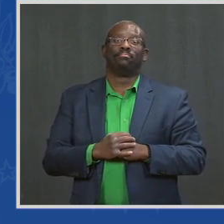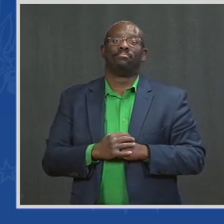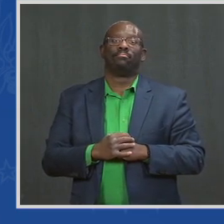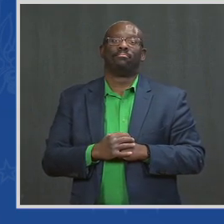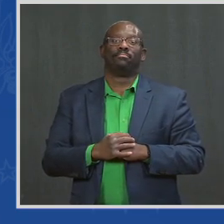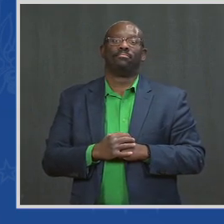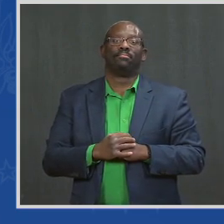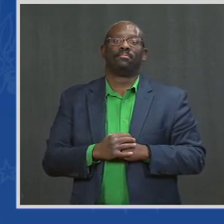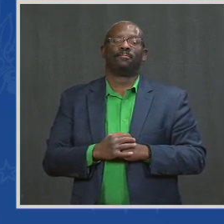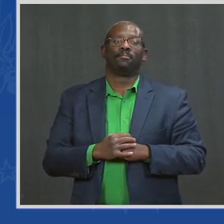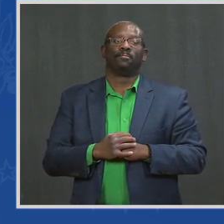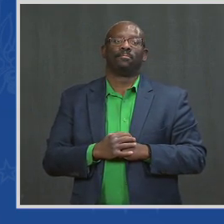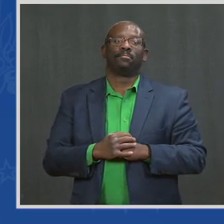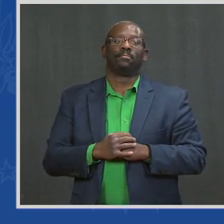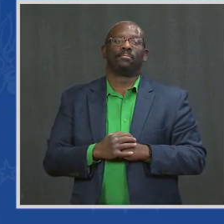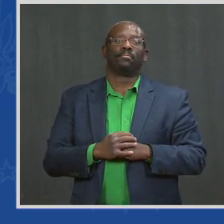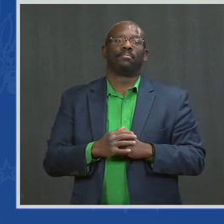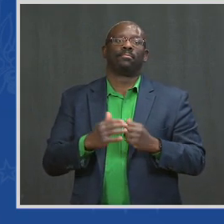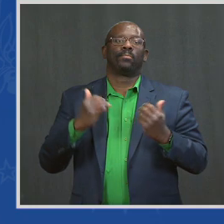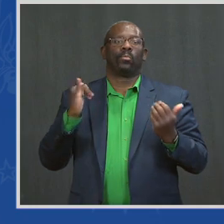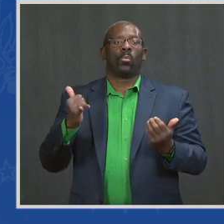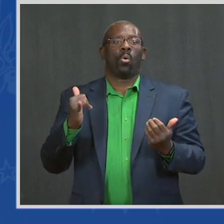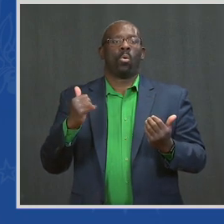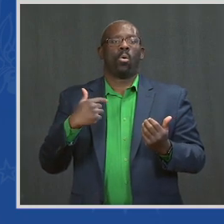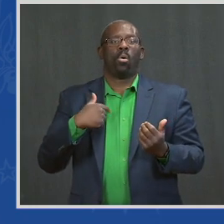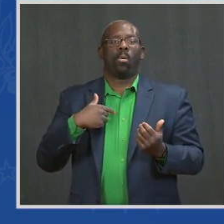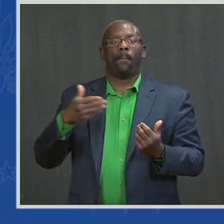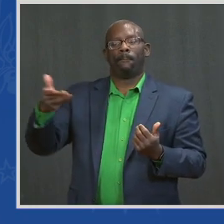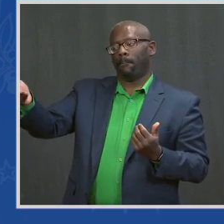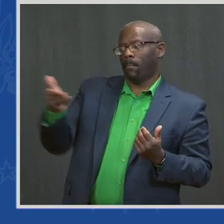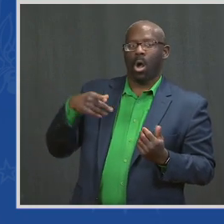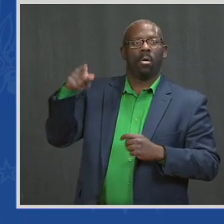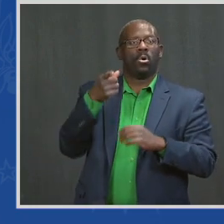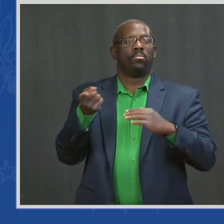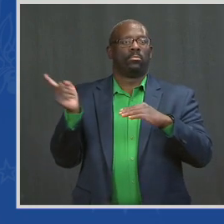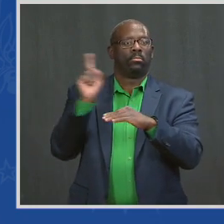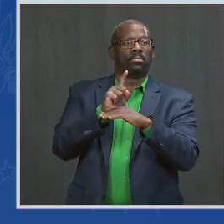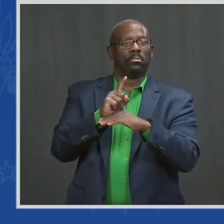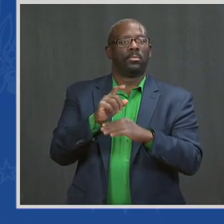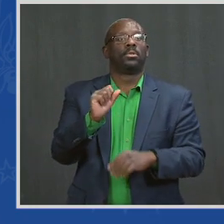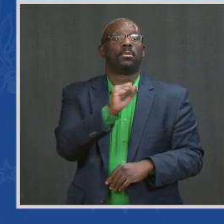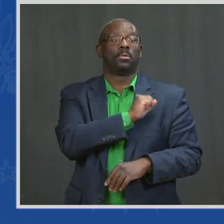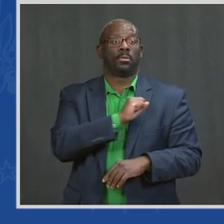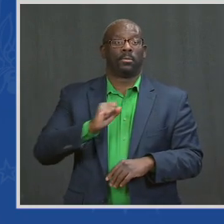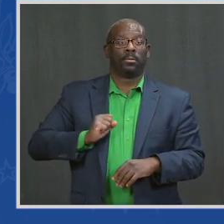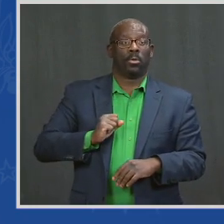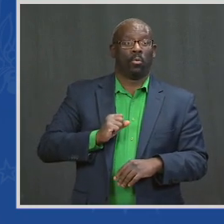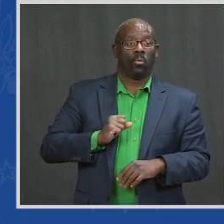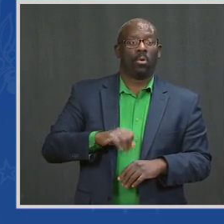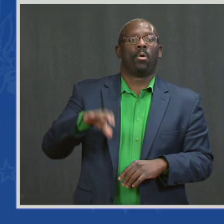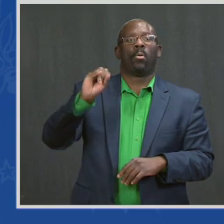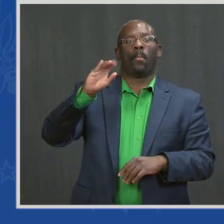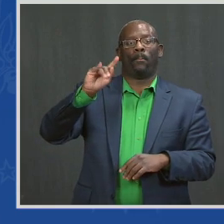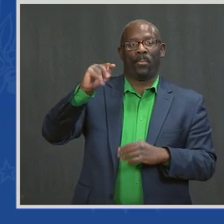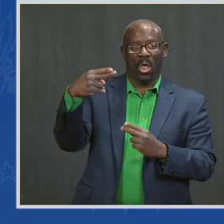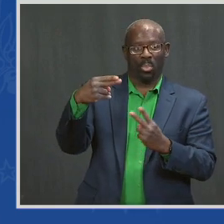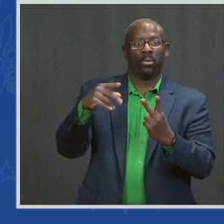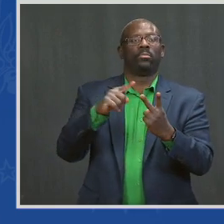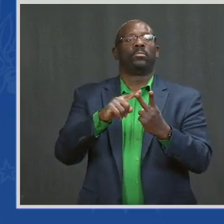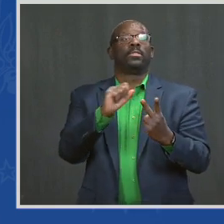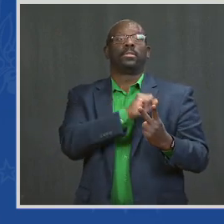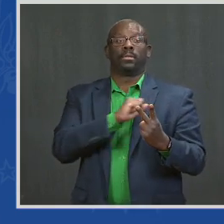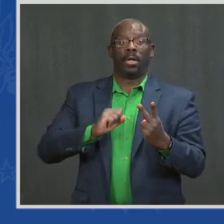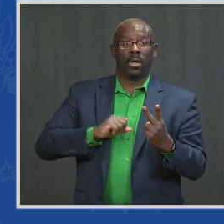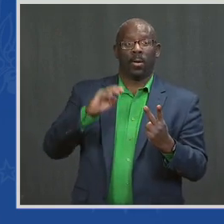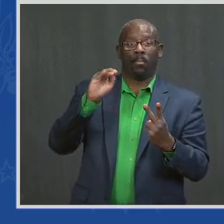I'd like to invite up, while I sign, Senator Tina Smith, Senator Ed Markey, Senator Raphael Warnock,